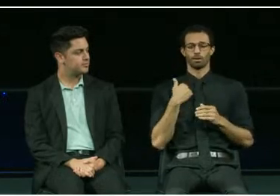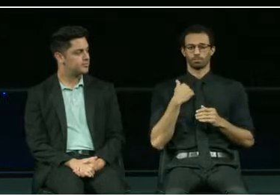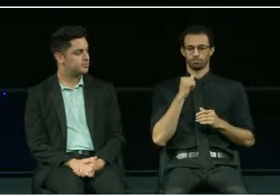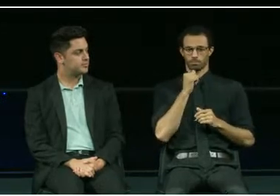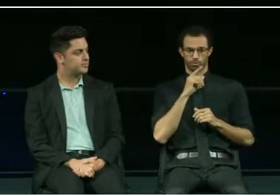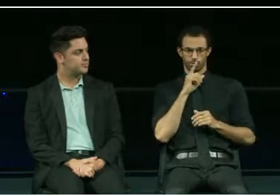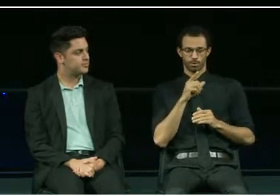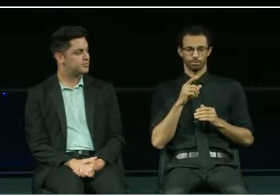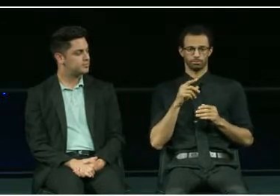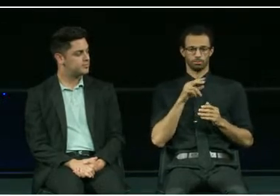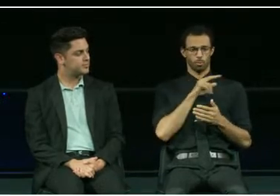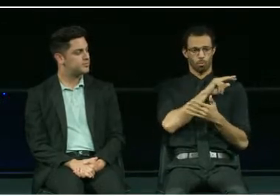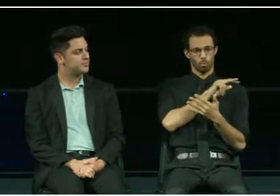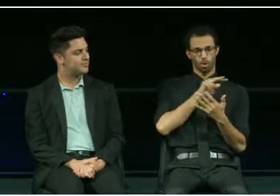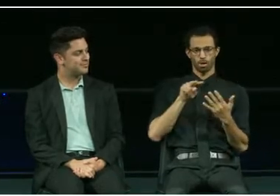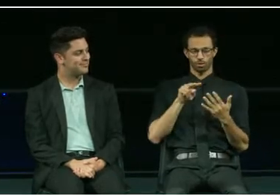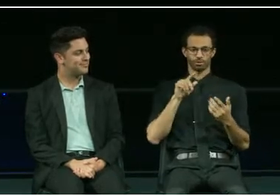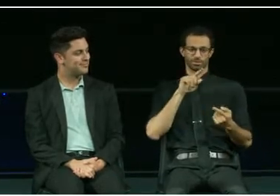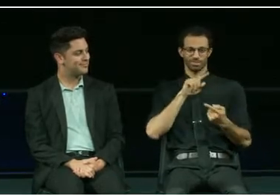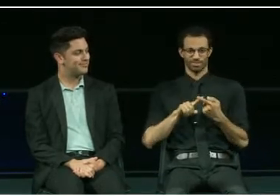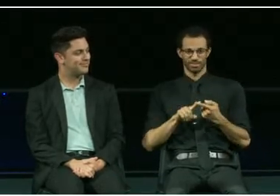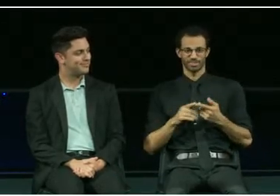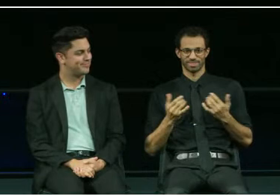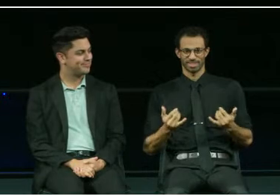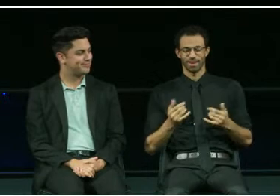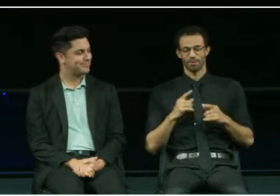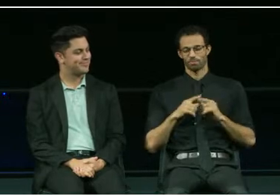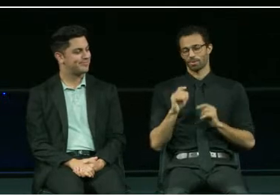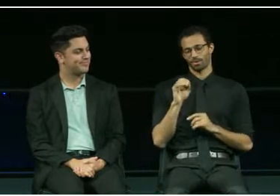the rest is Oscar history.